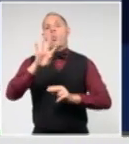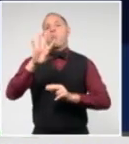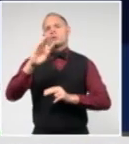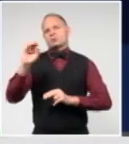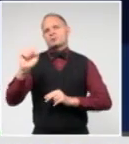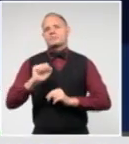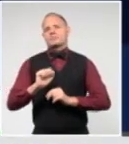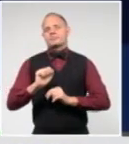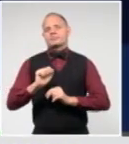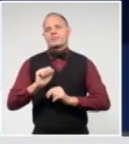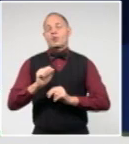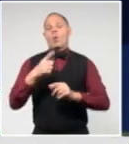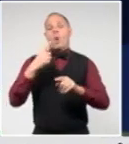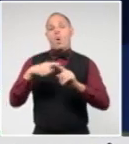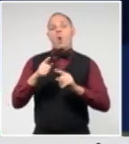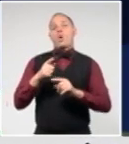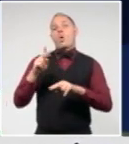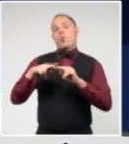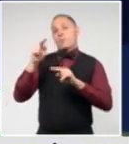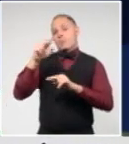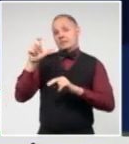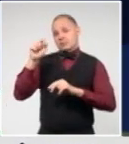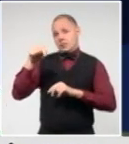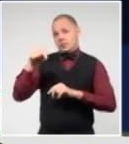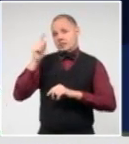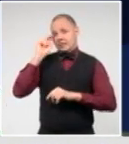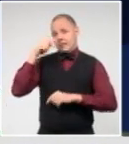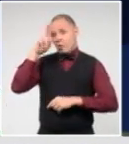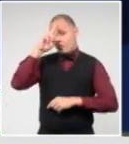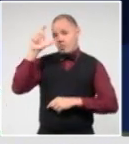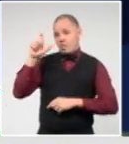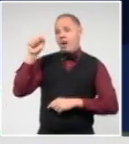458 in the Hermanos Almajeras Hospital,